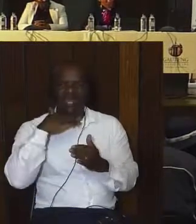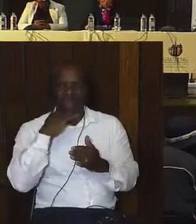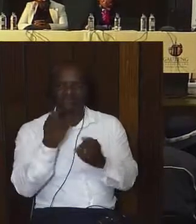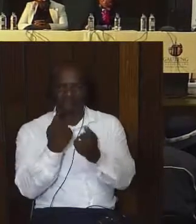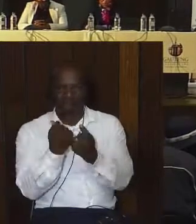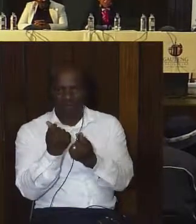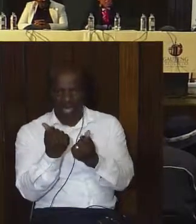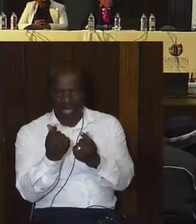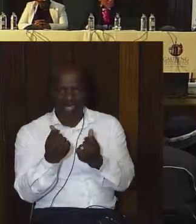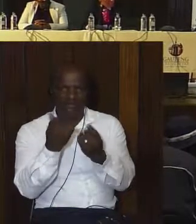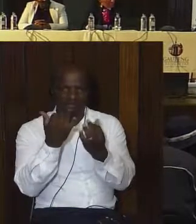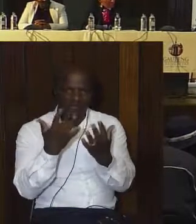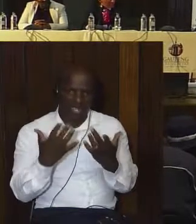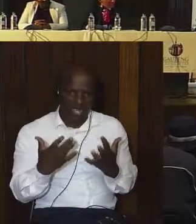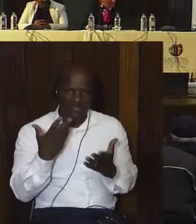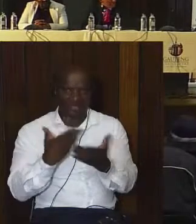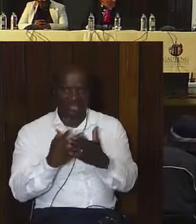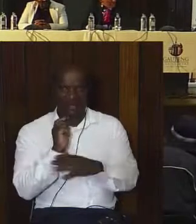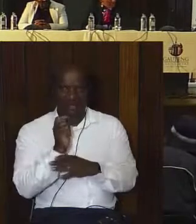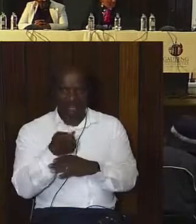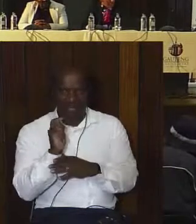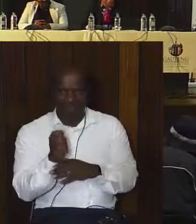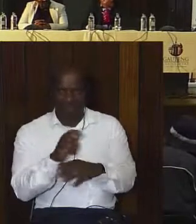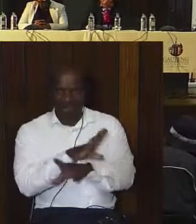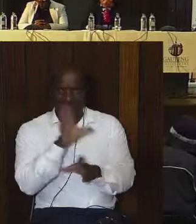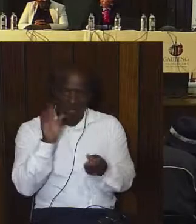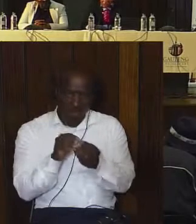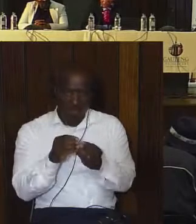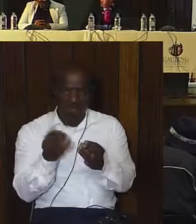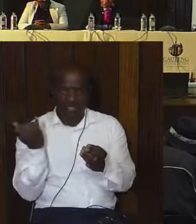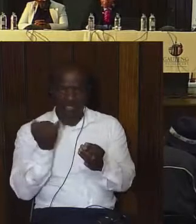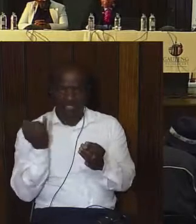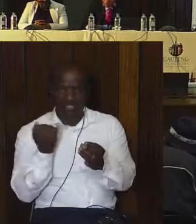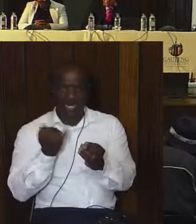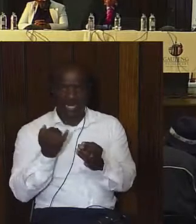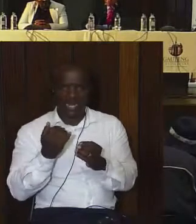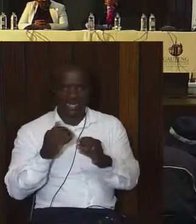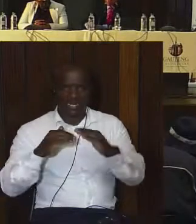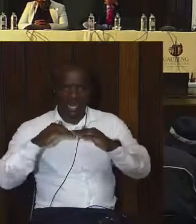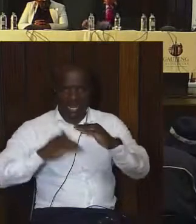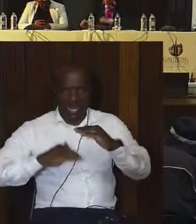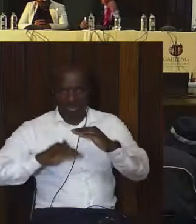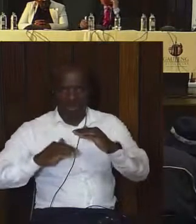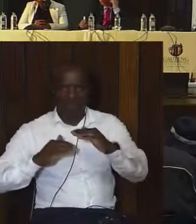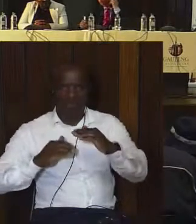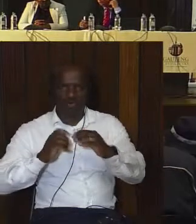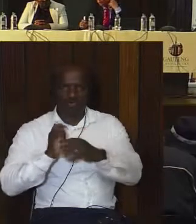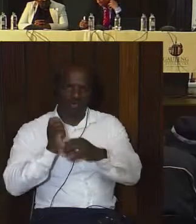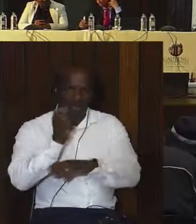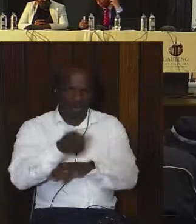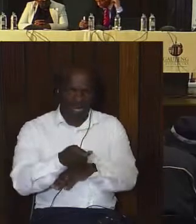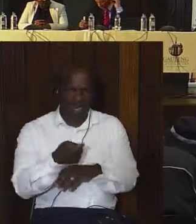But all these were as a result of underspending in the department, Chair. Thanks.